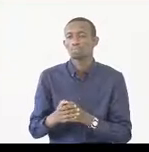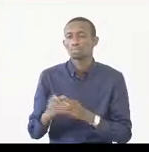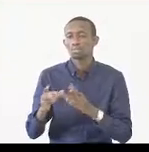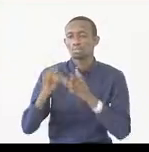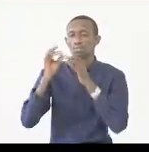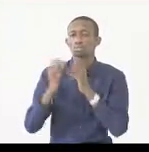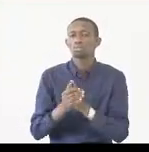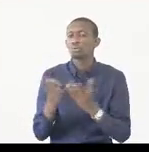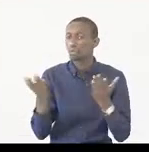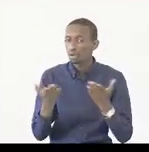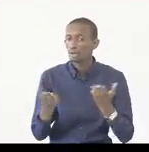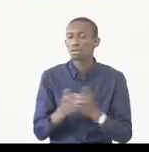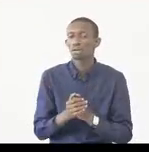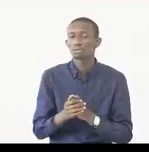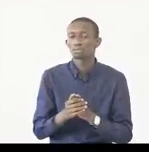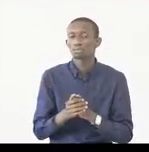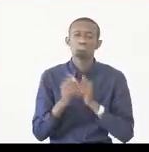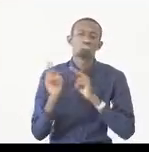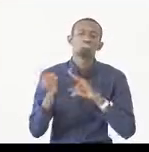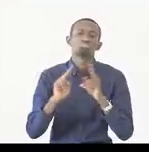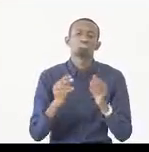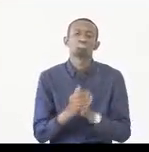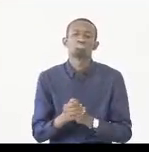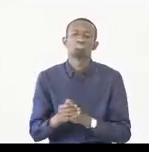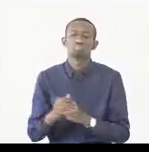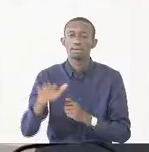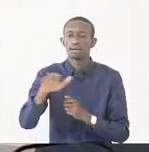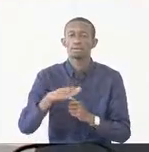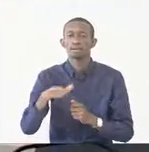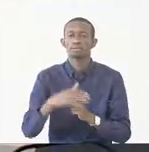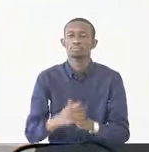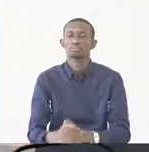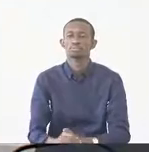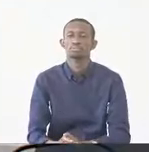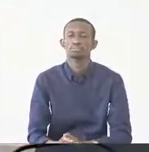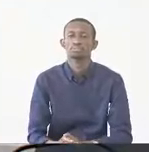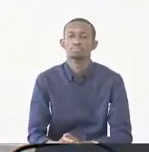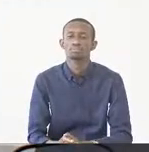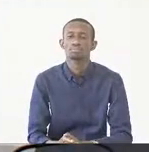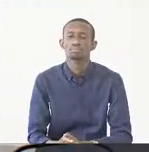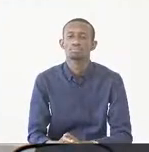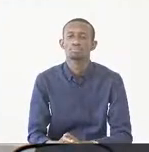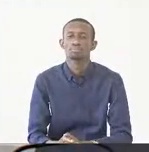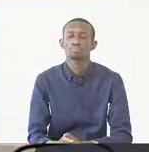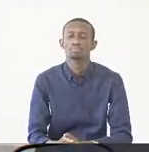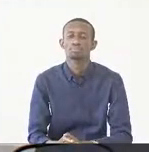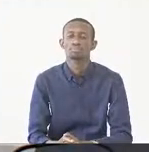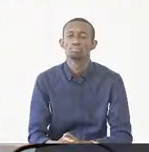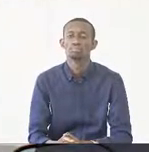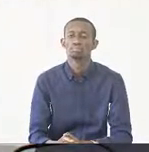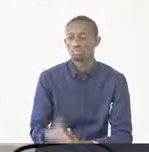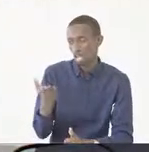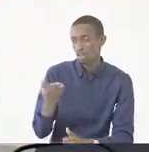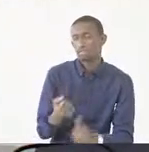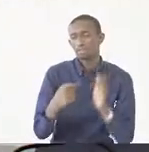to be stationary. Another, we considered it to be moving. Okay, so here we have